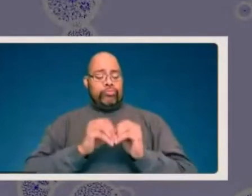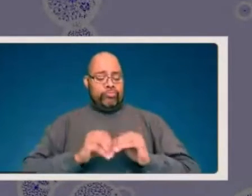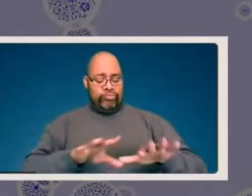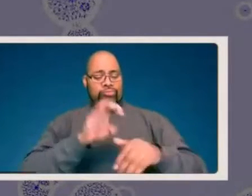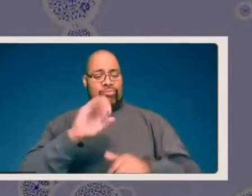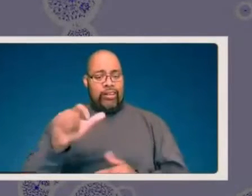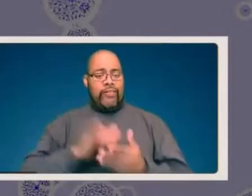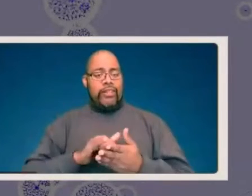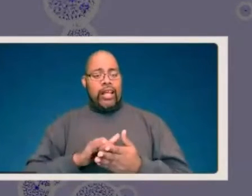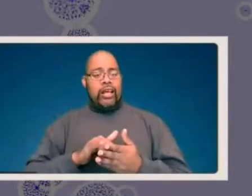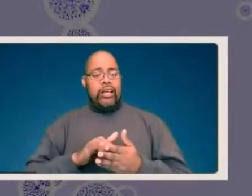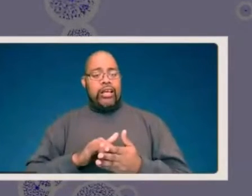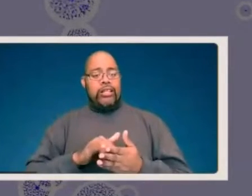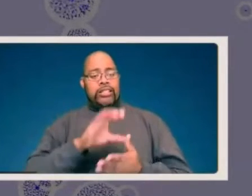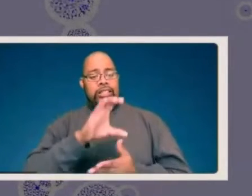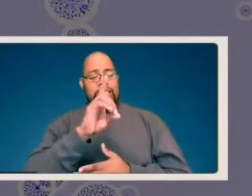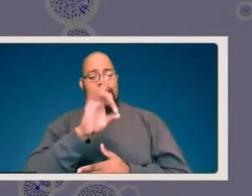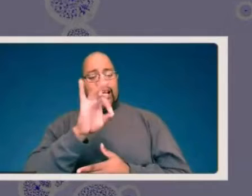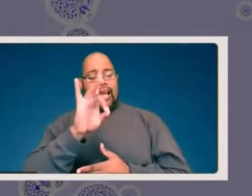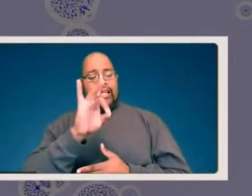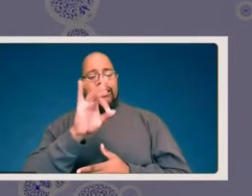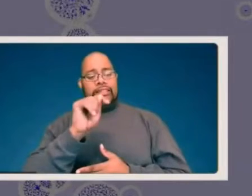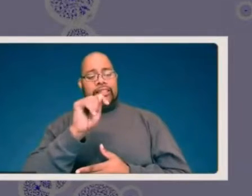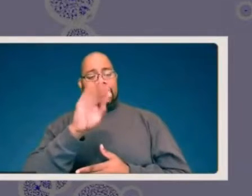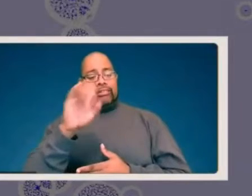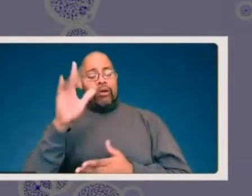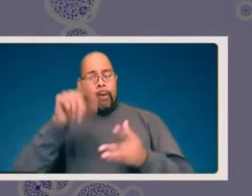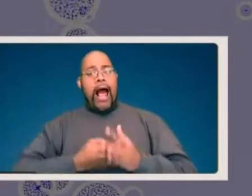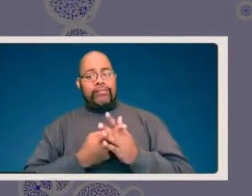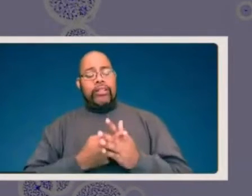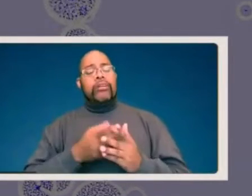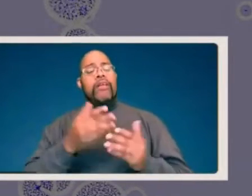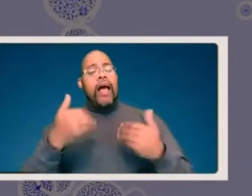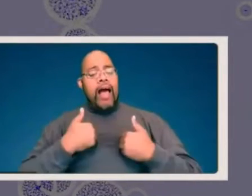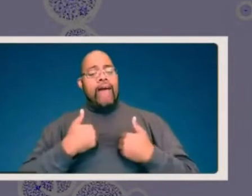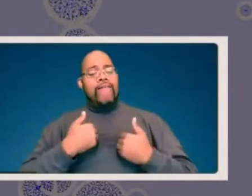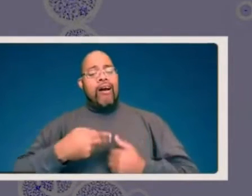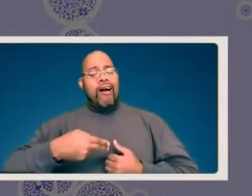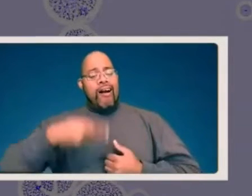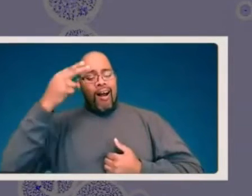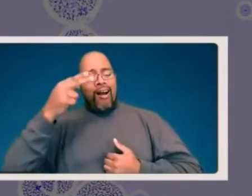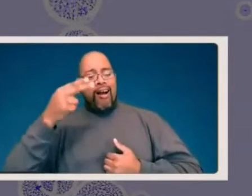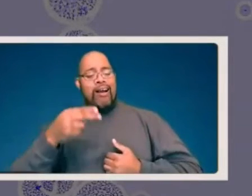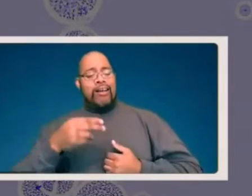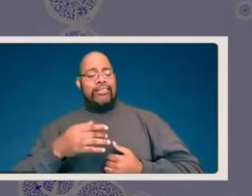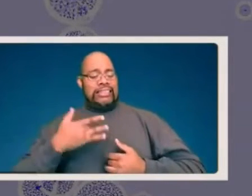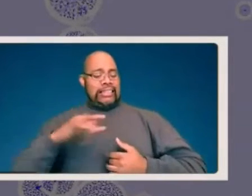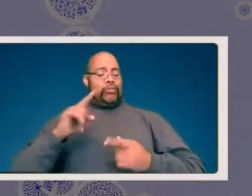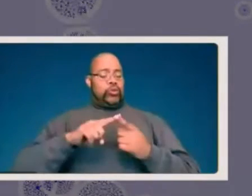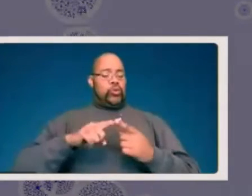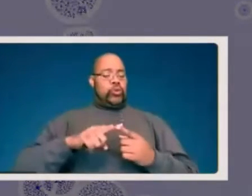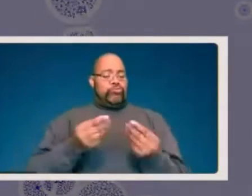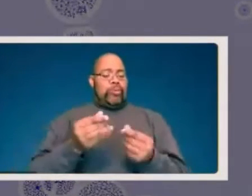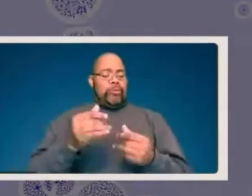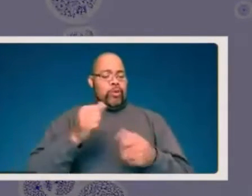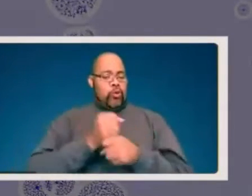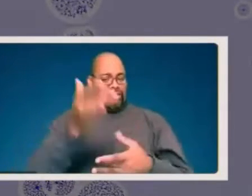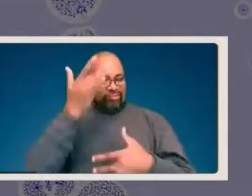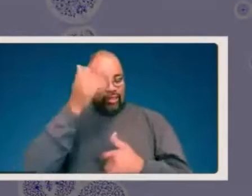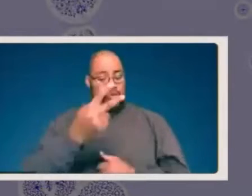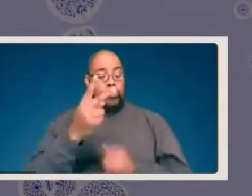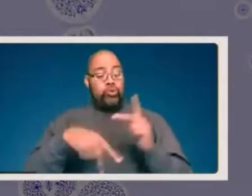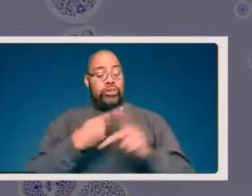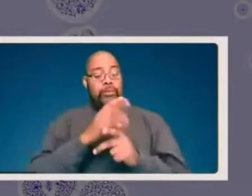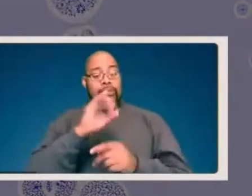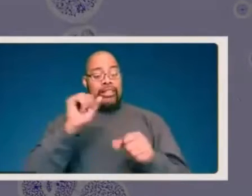our naive CD8 T cells. These cells are going to get activated and therefore have a heightened antigen sensitivity. Two types of cells can be found in